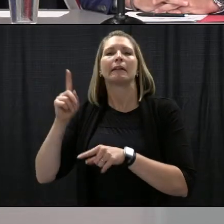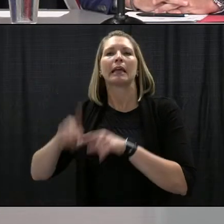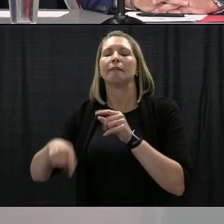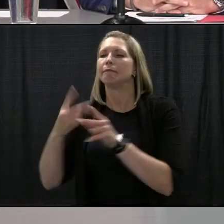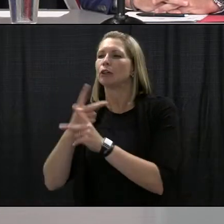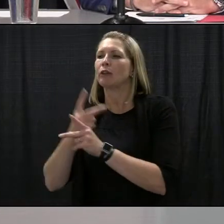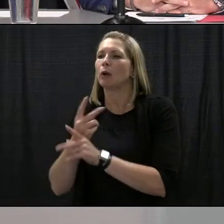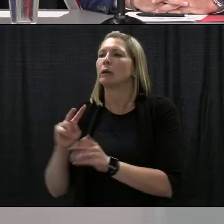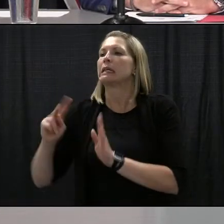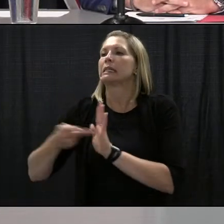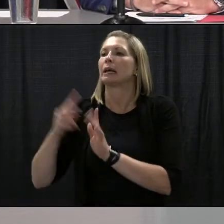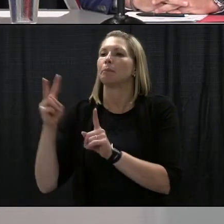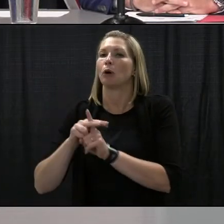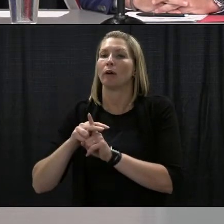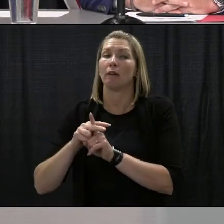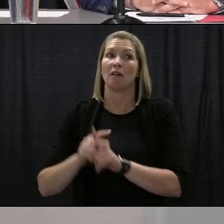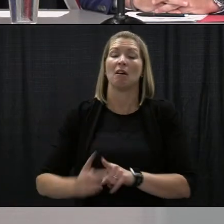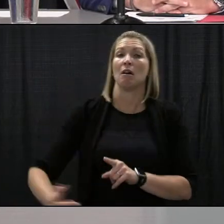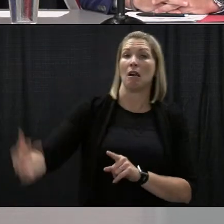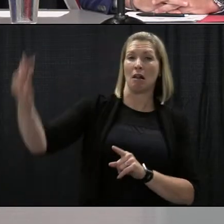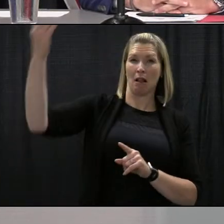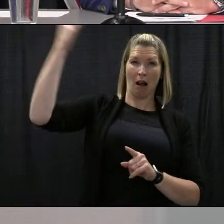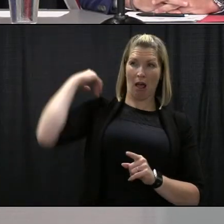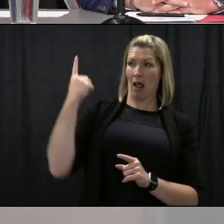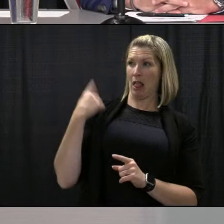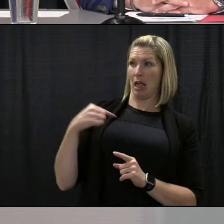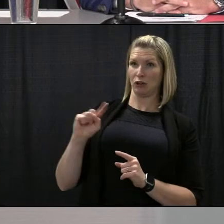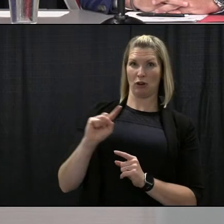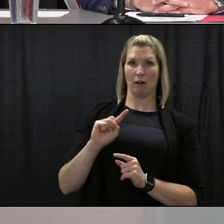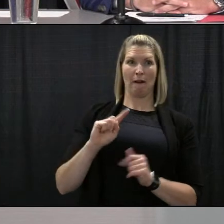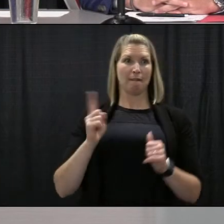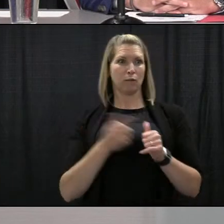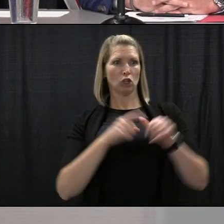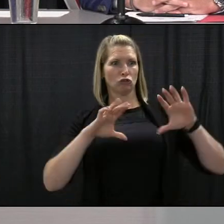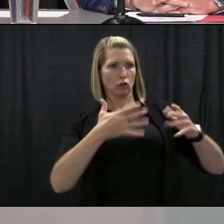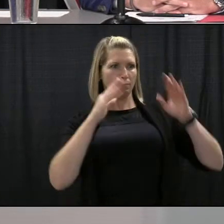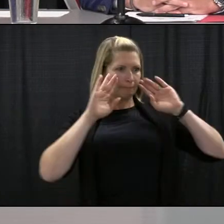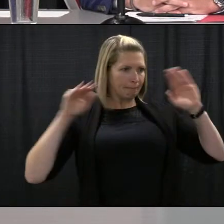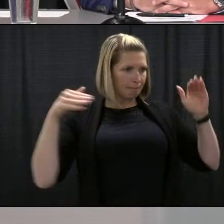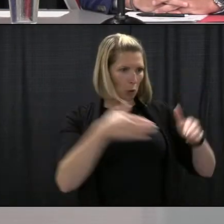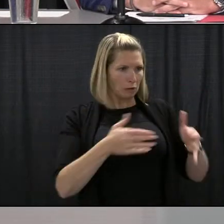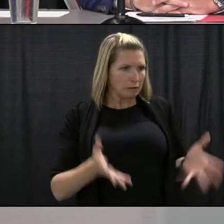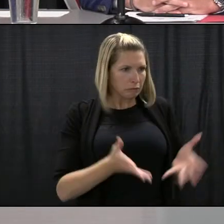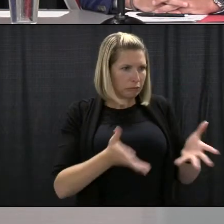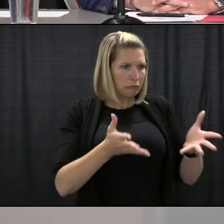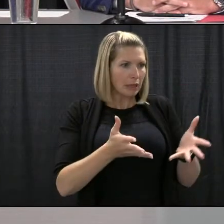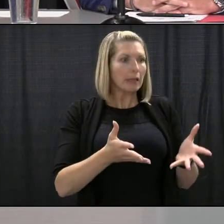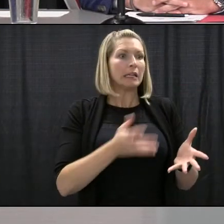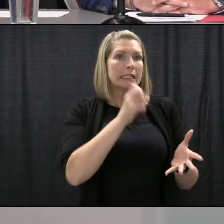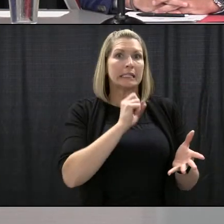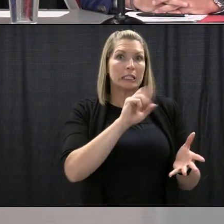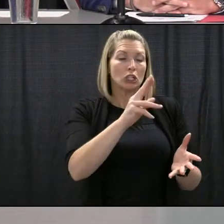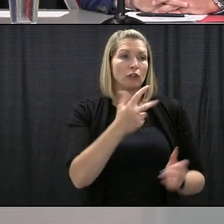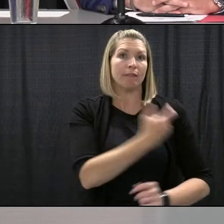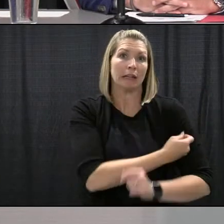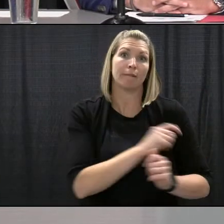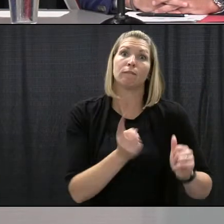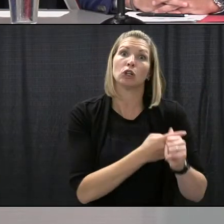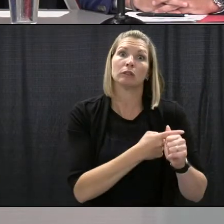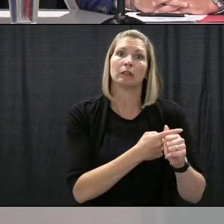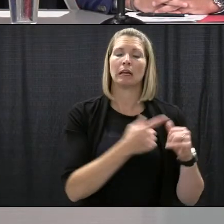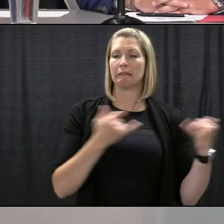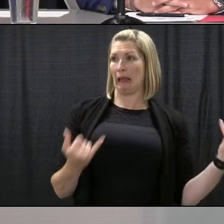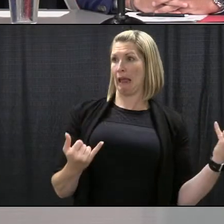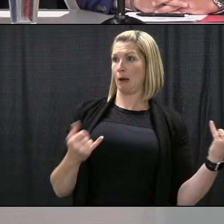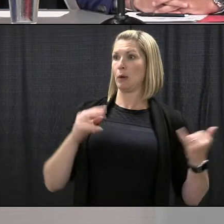now it seems like some of those older people are having trouble booking a second vaccination. Has something changed? It shouldn't